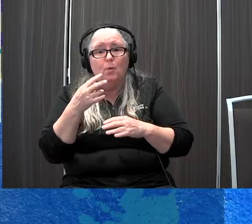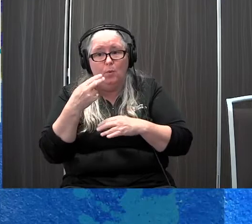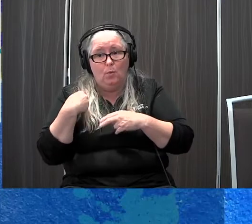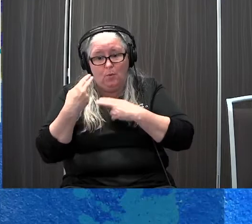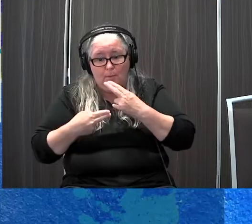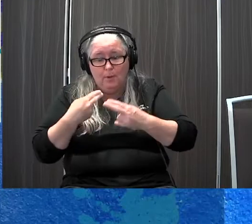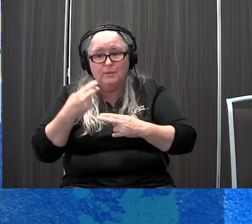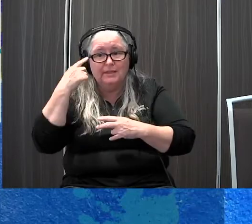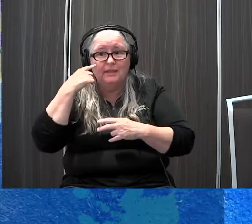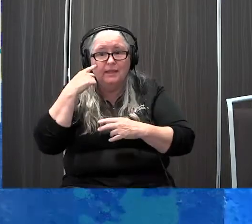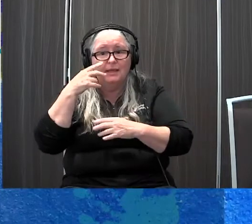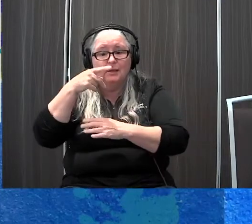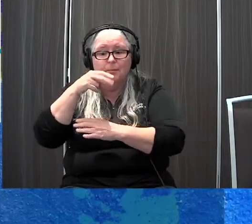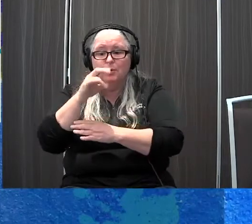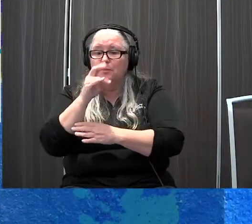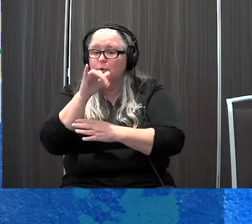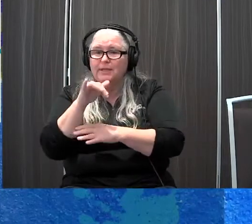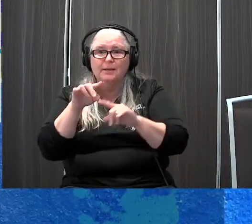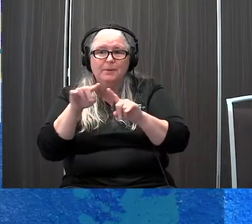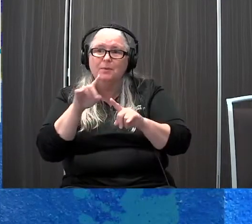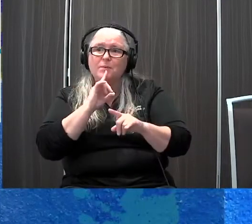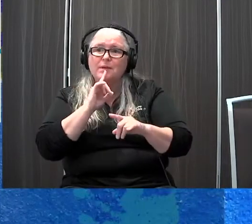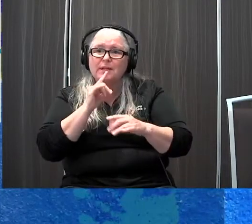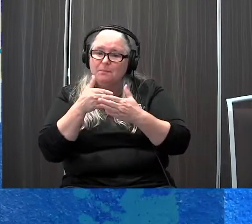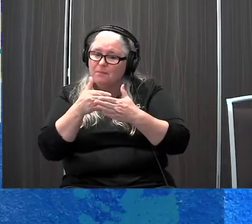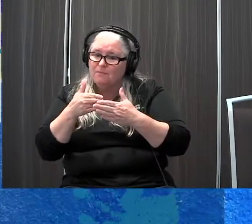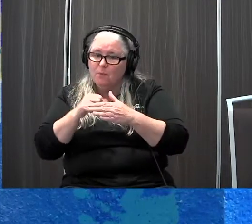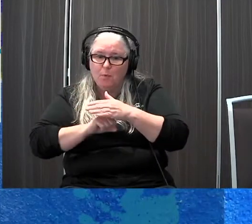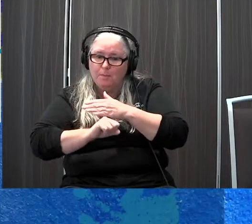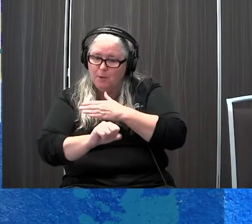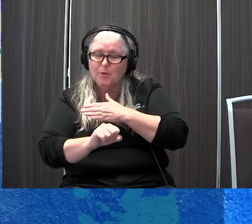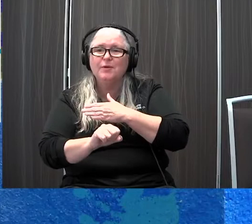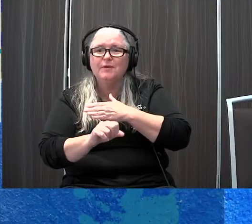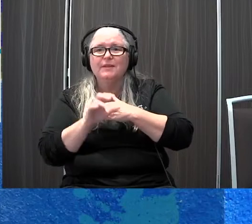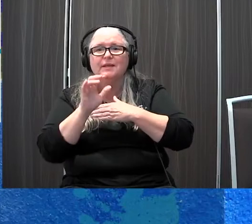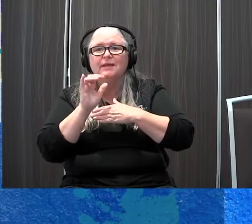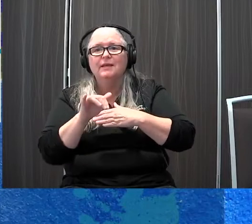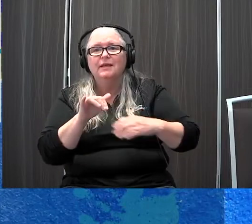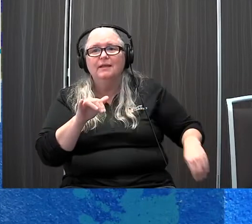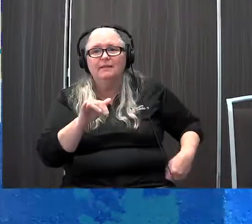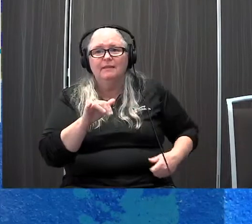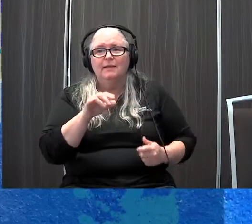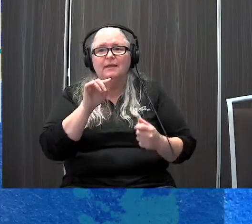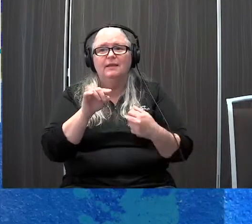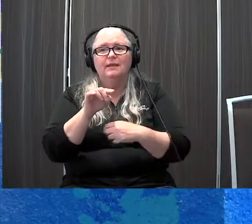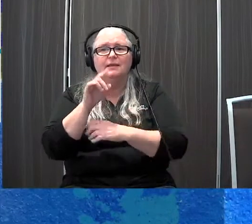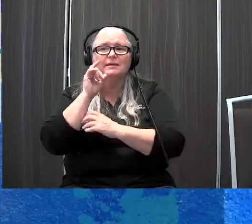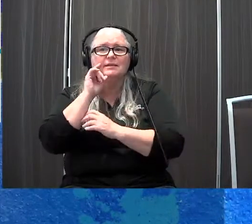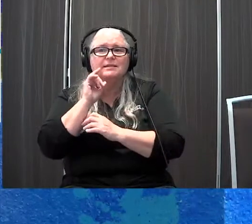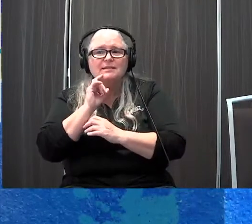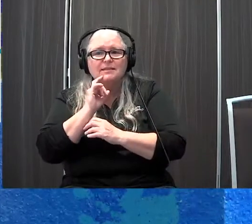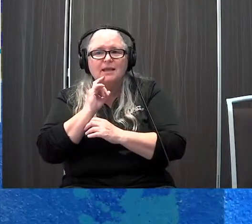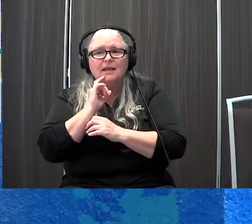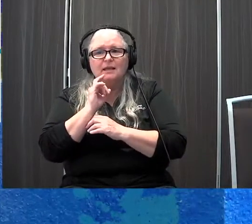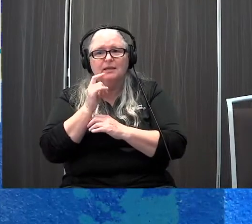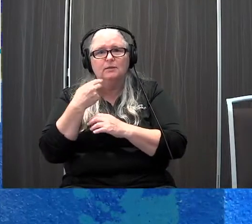occurred. The gonadotropins are the hormones that control the sex hormones in the brain. And